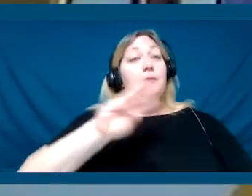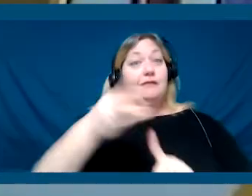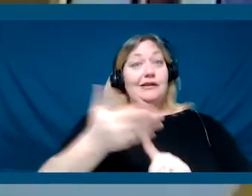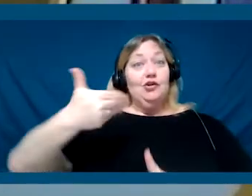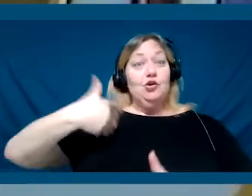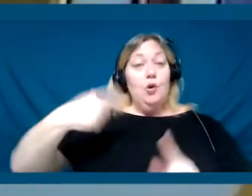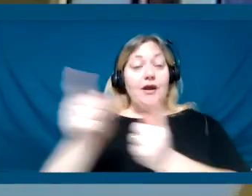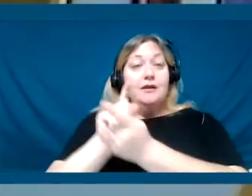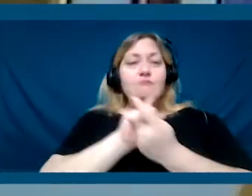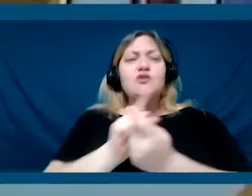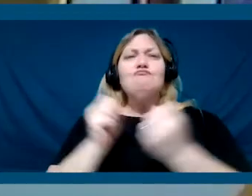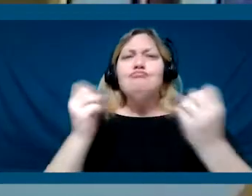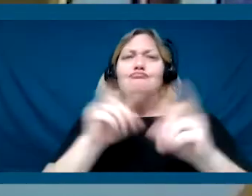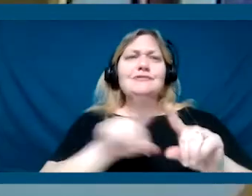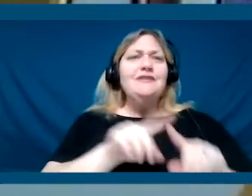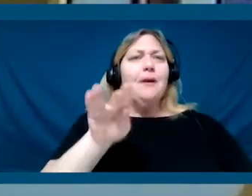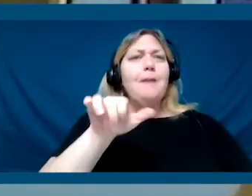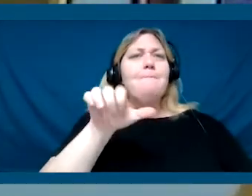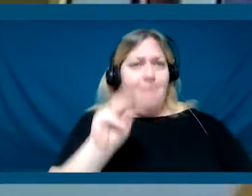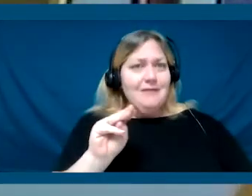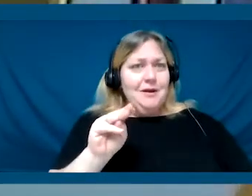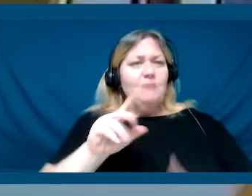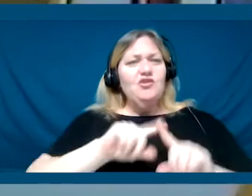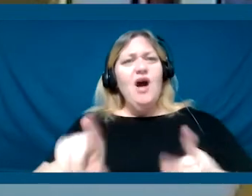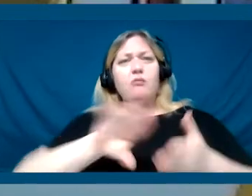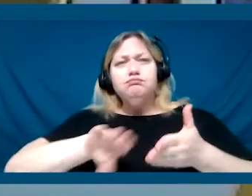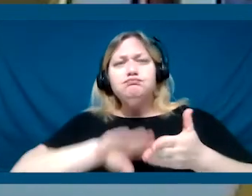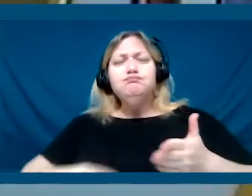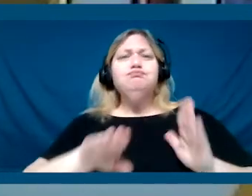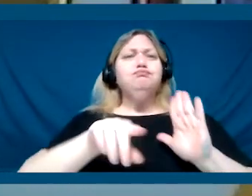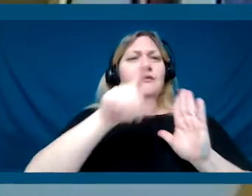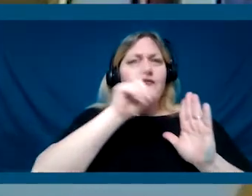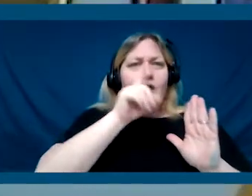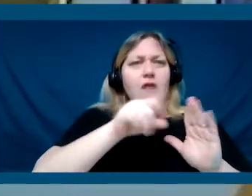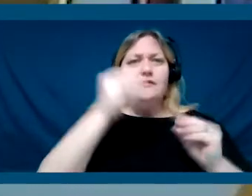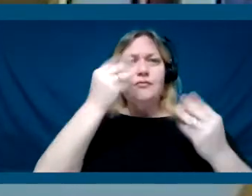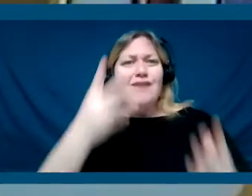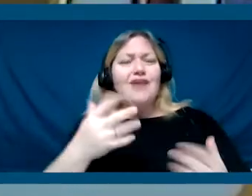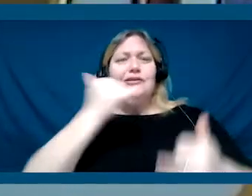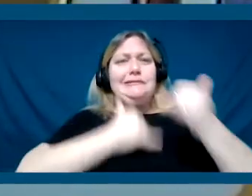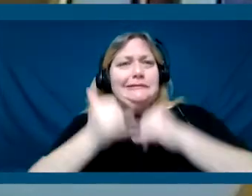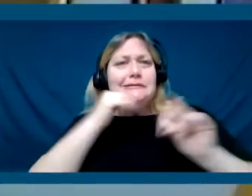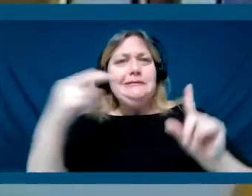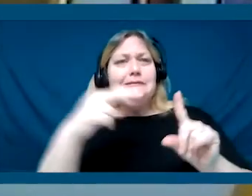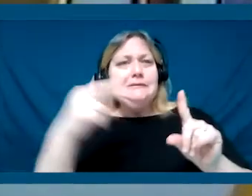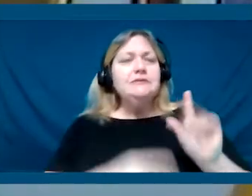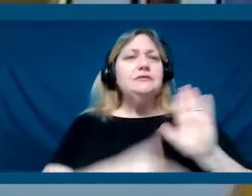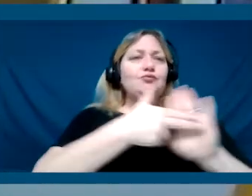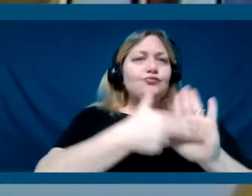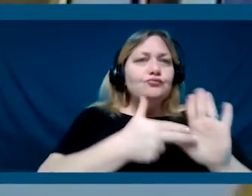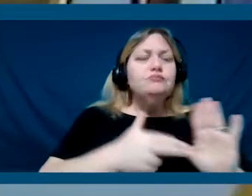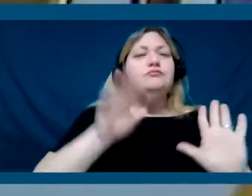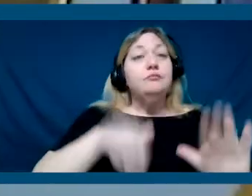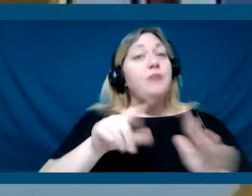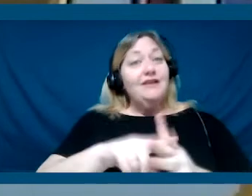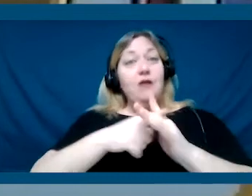Muslim Conversations to help dispel stereotypes, misunderstandings, and misconceptions about Islam and Muslims. It started